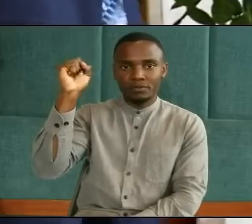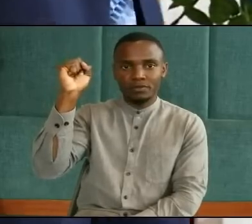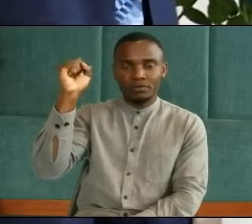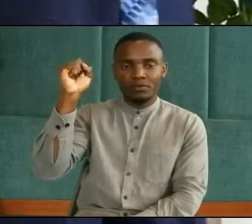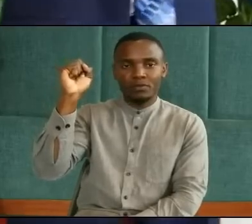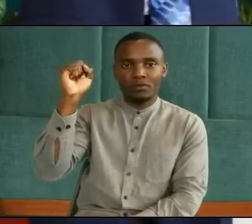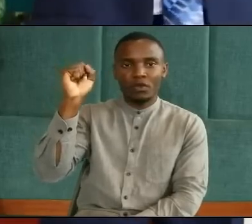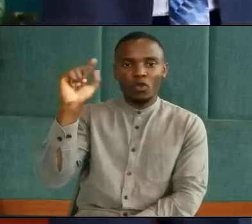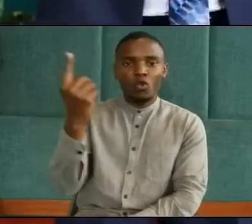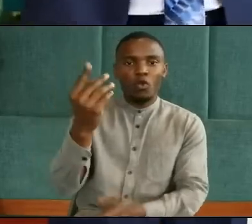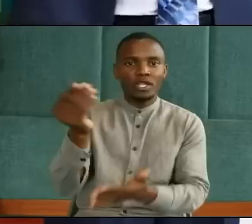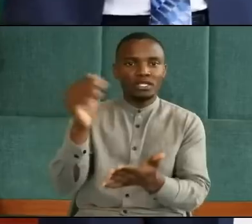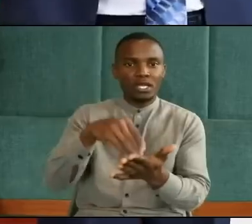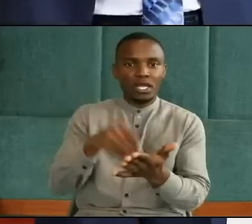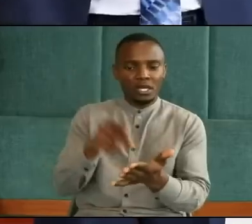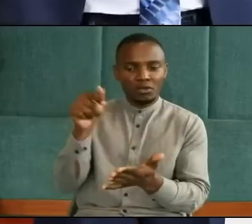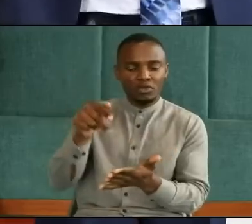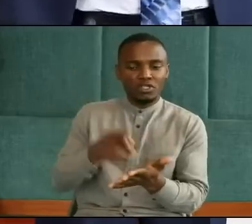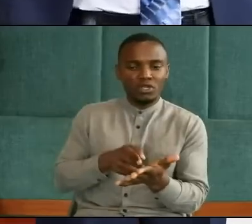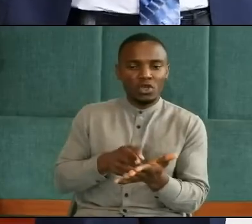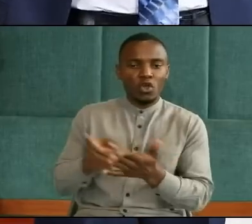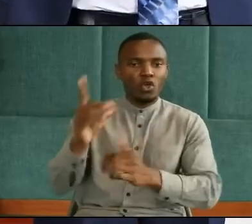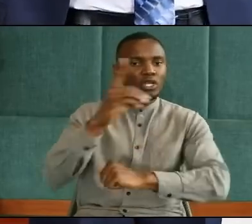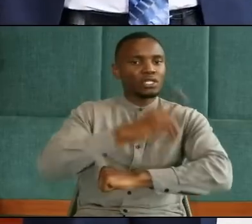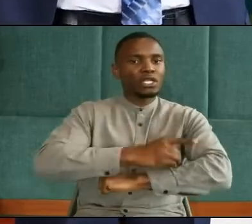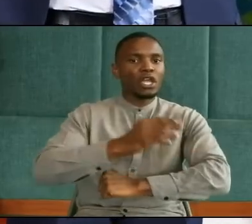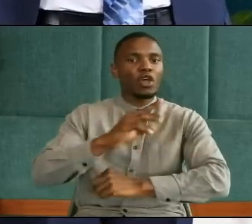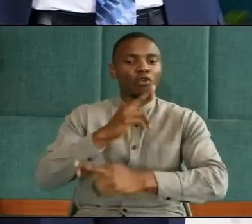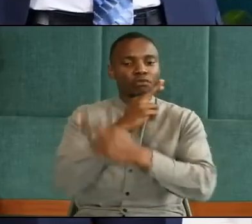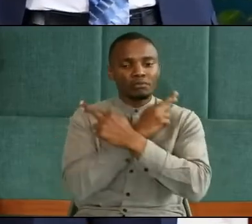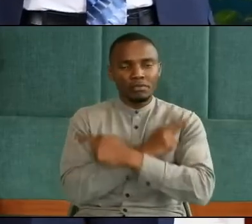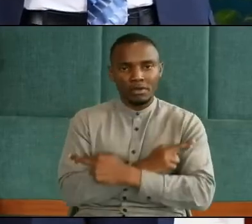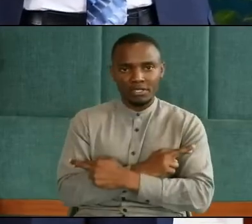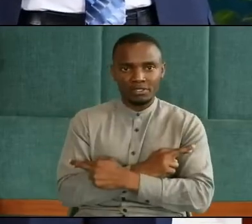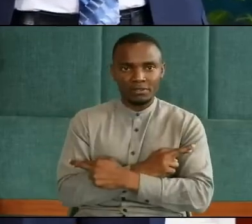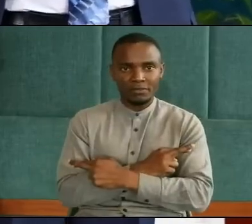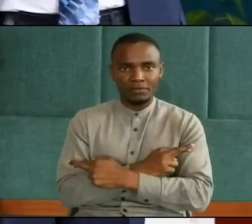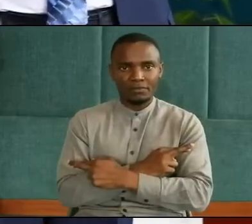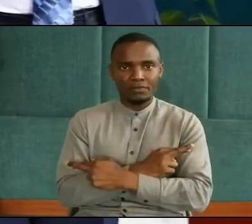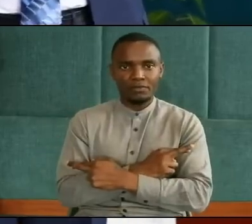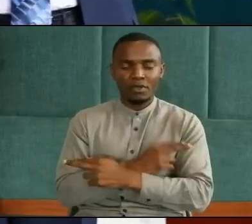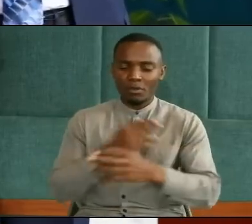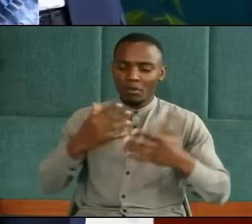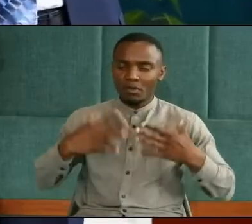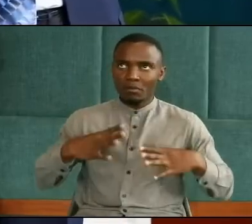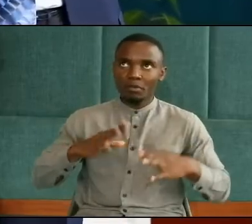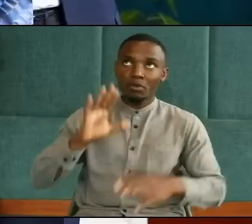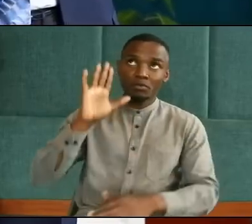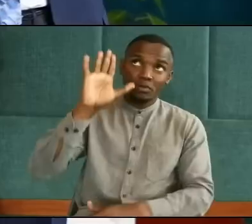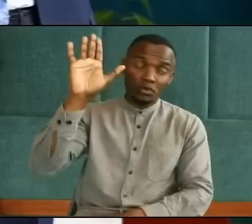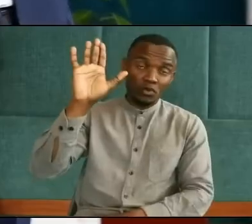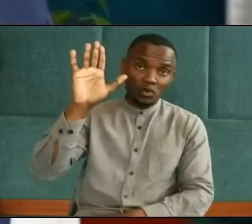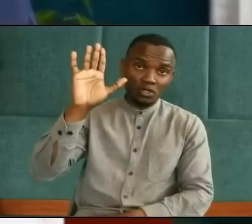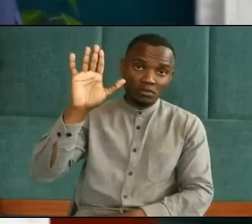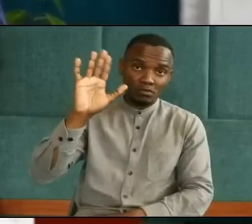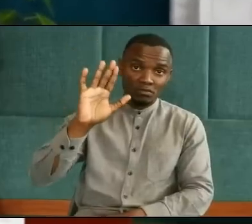once again on this, your holy day of rest, your people have